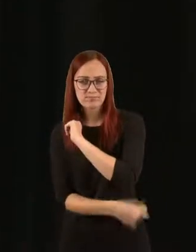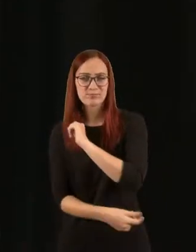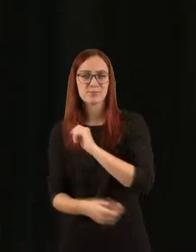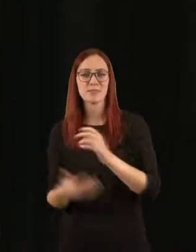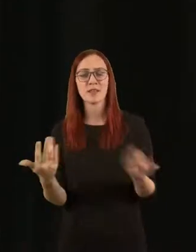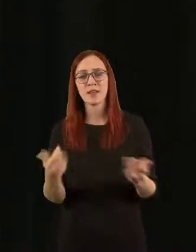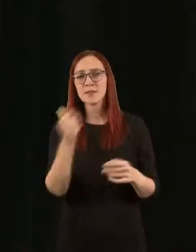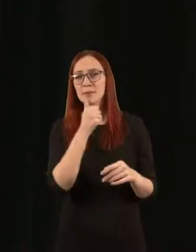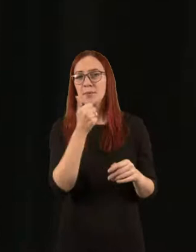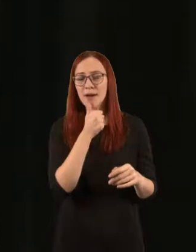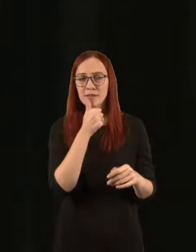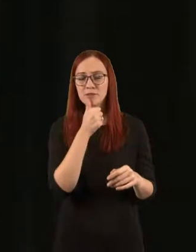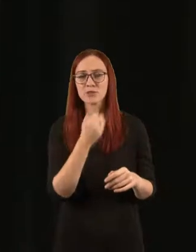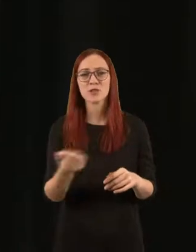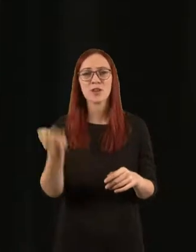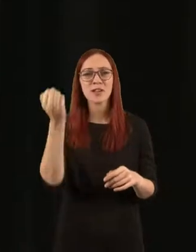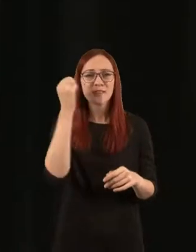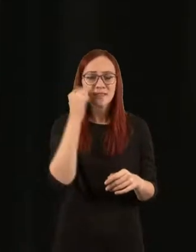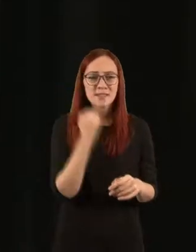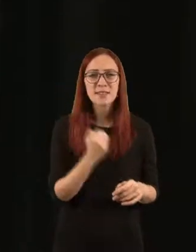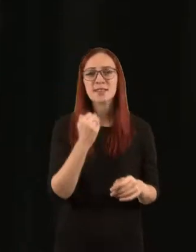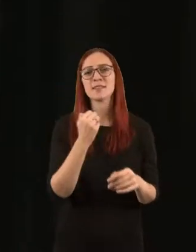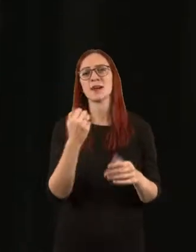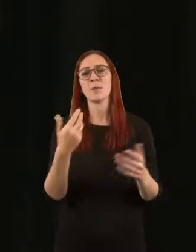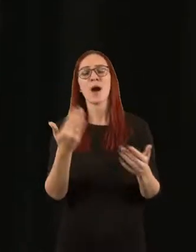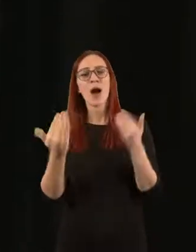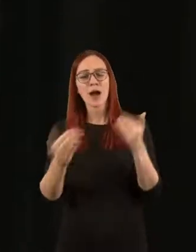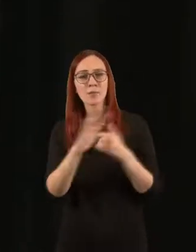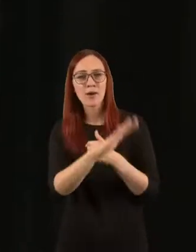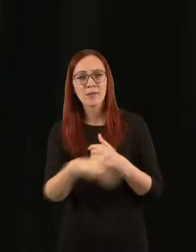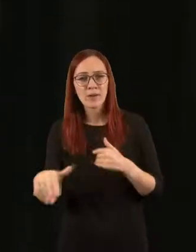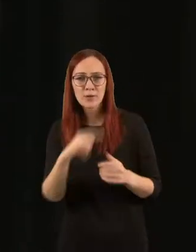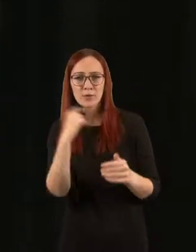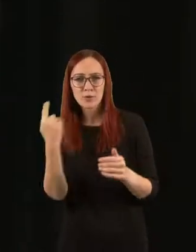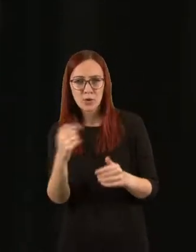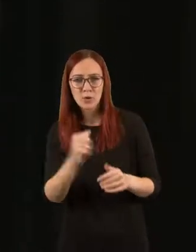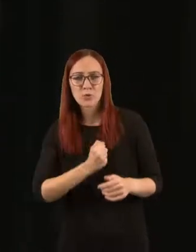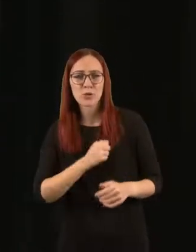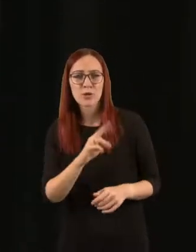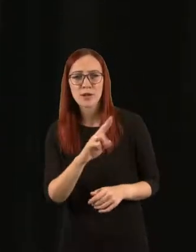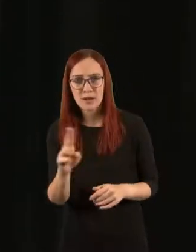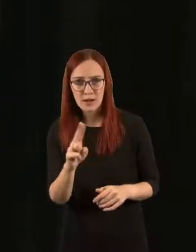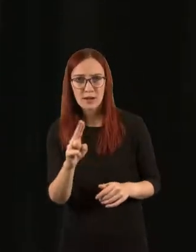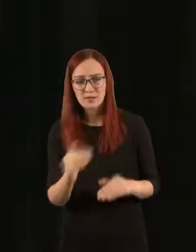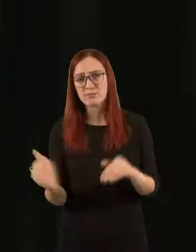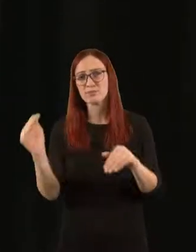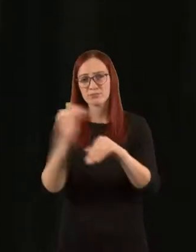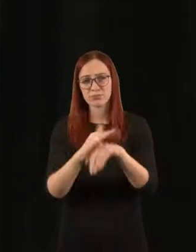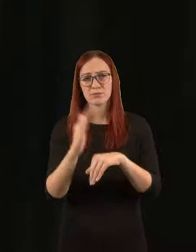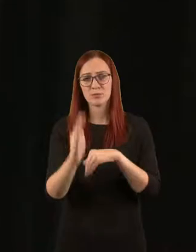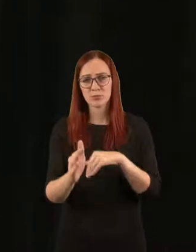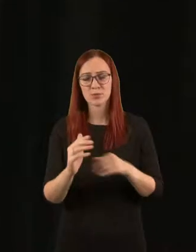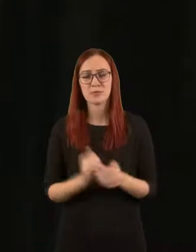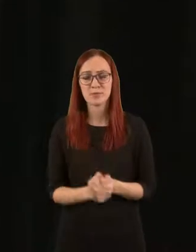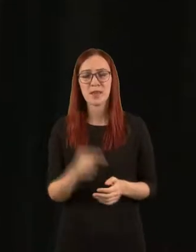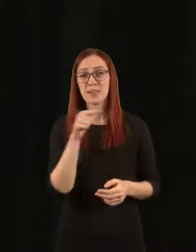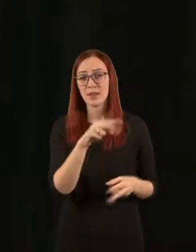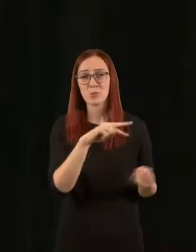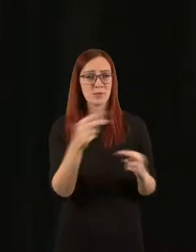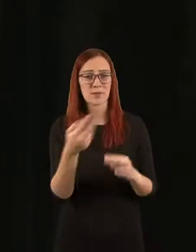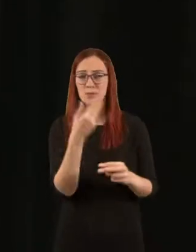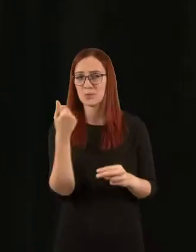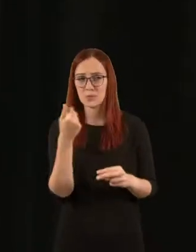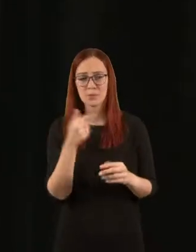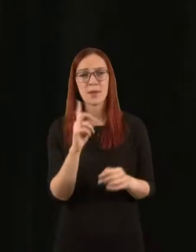I would like to say that this review also touched upon energy poverty. Therefore, we are planning